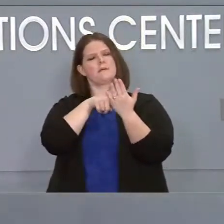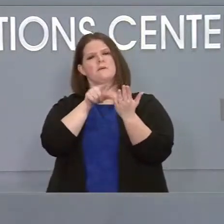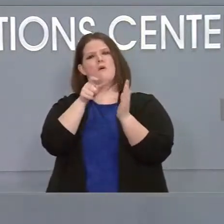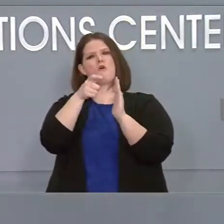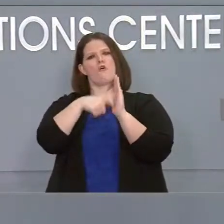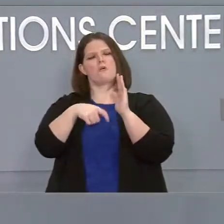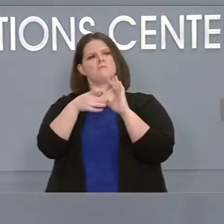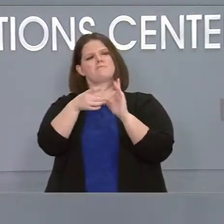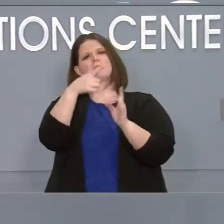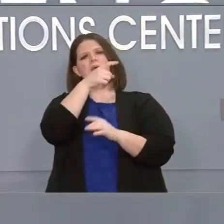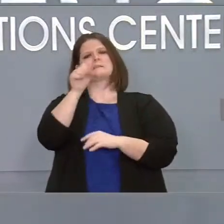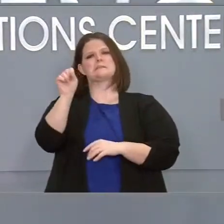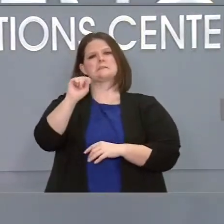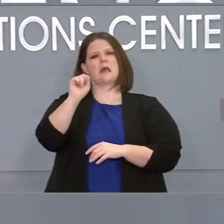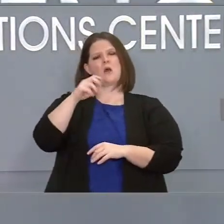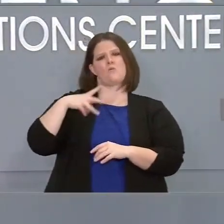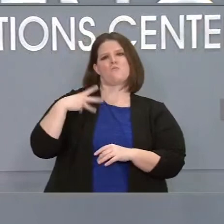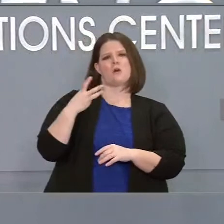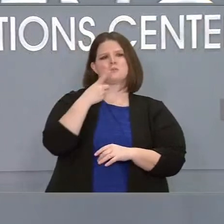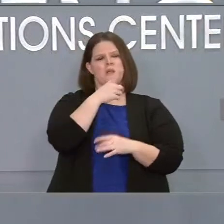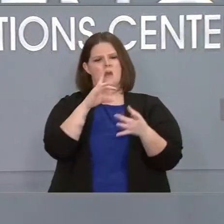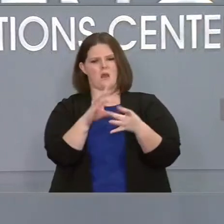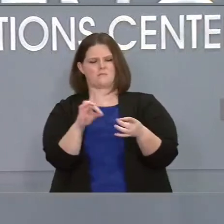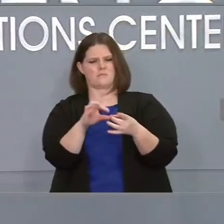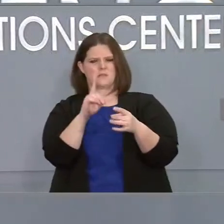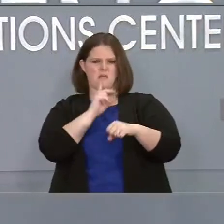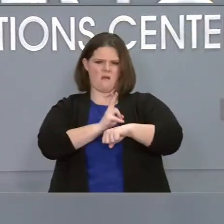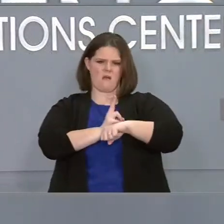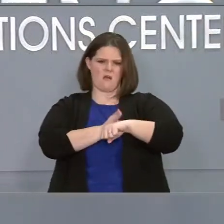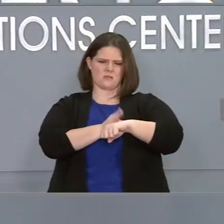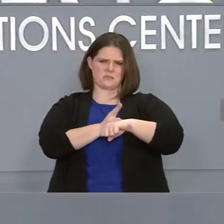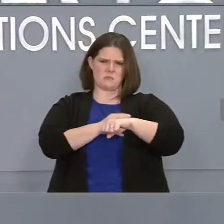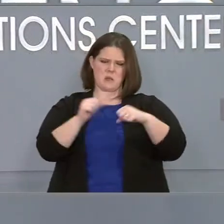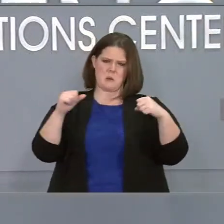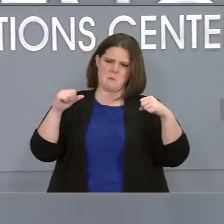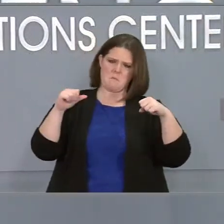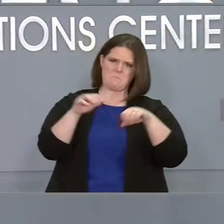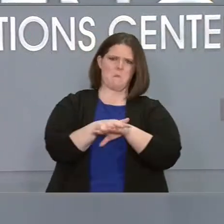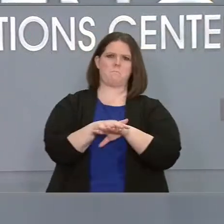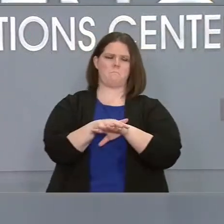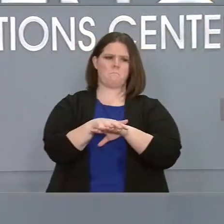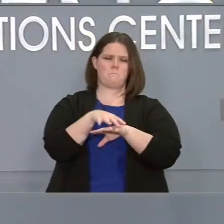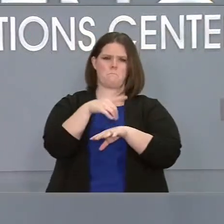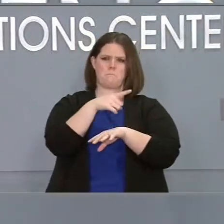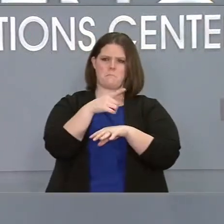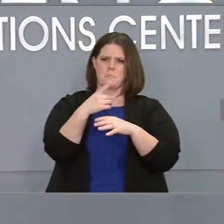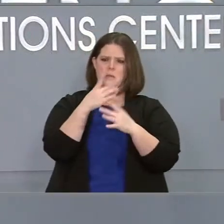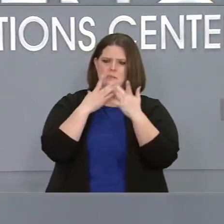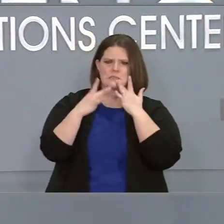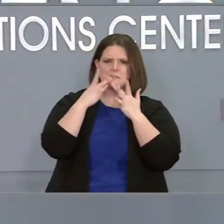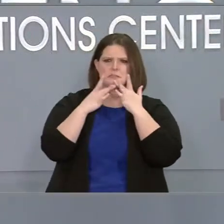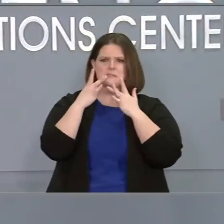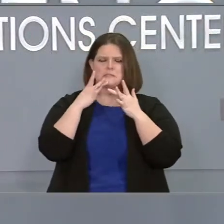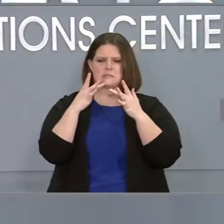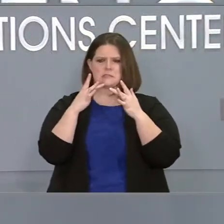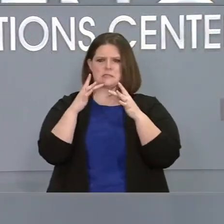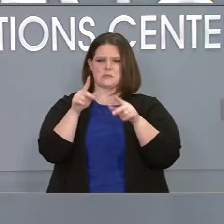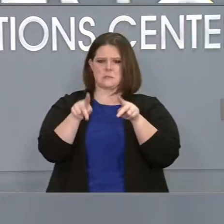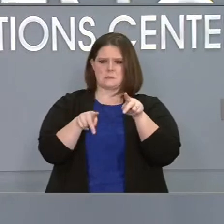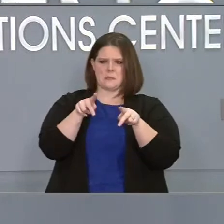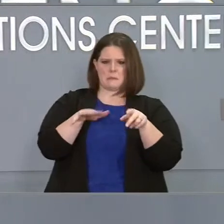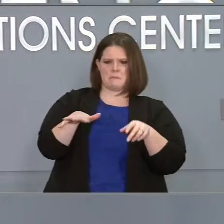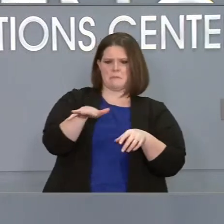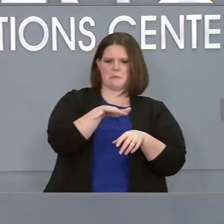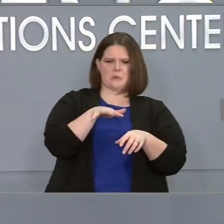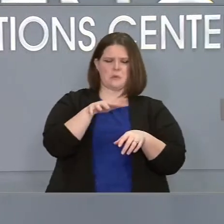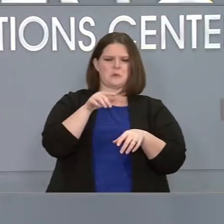about hospital overcrowding primarily due to the fact that they don't have somewhere to send people who do not need acute